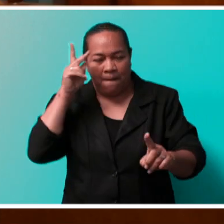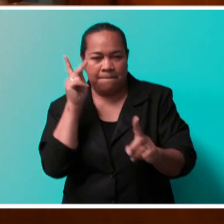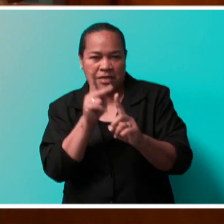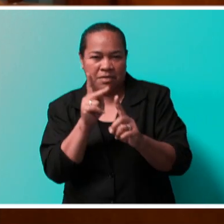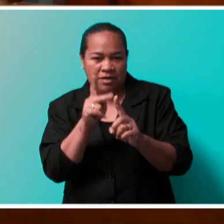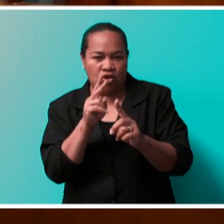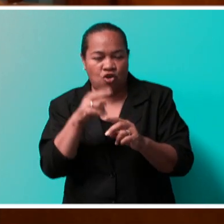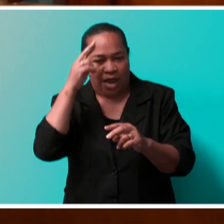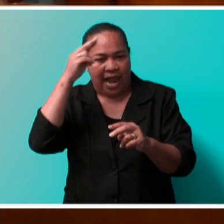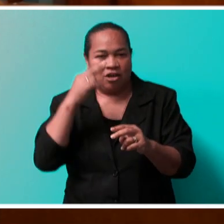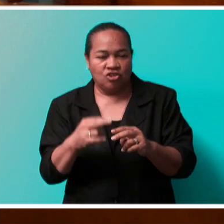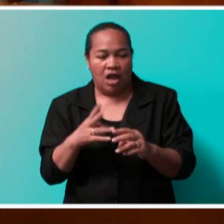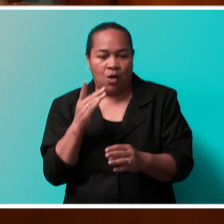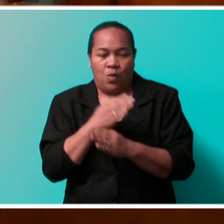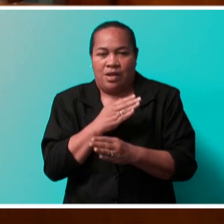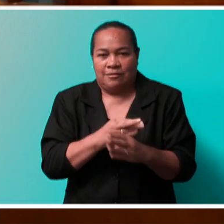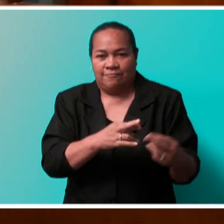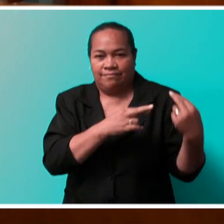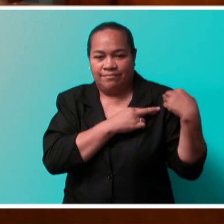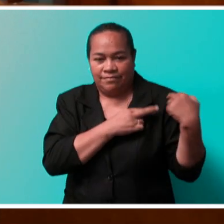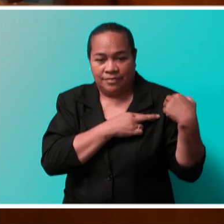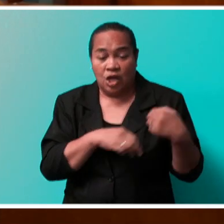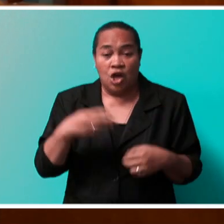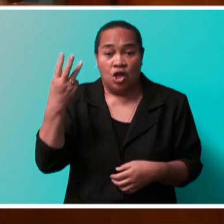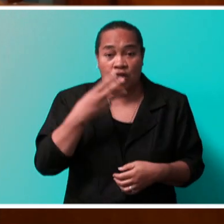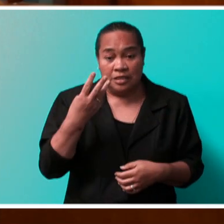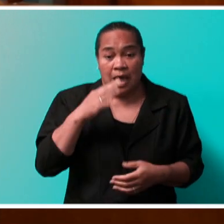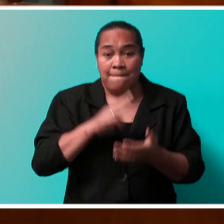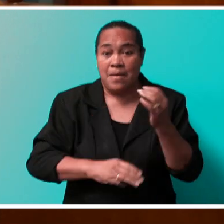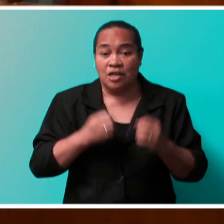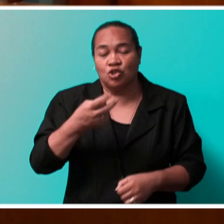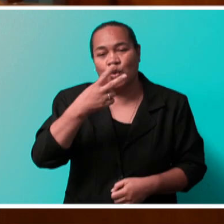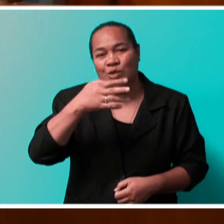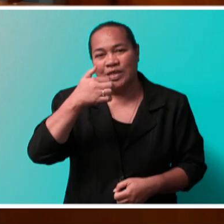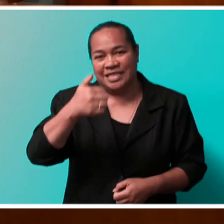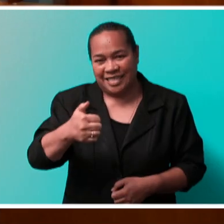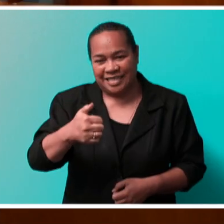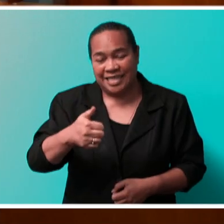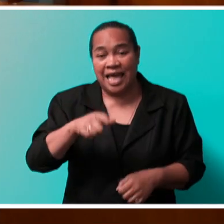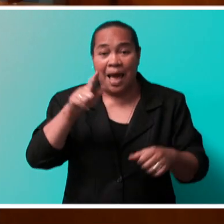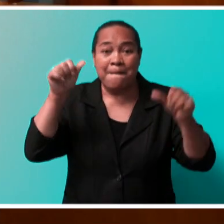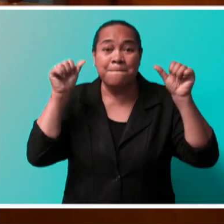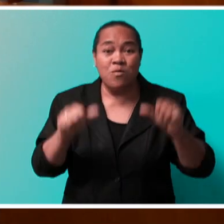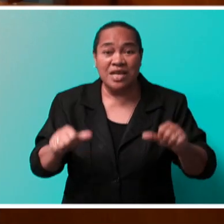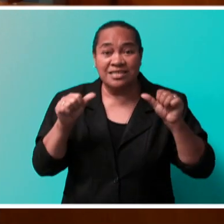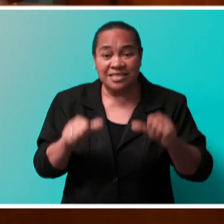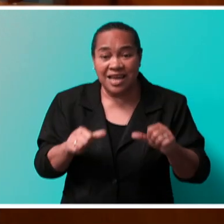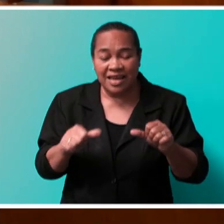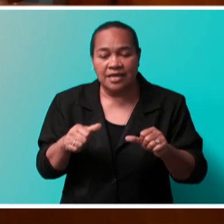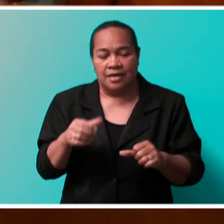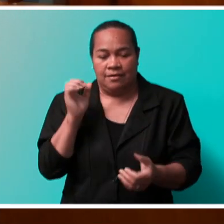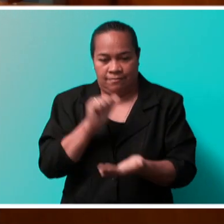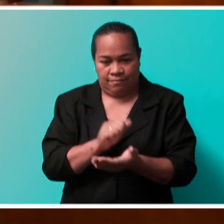task. And accordingly, on the 13th of March 2026, His Excellency the President formally